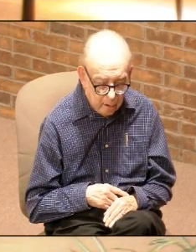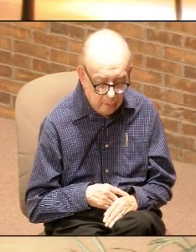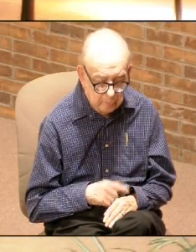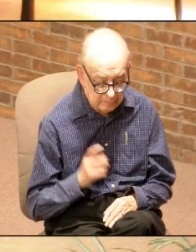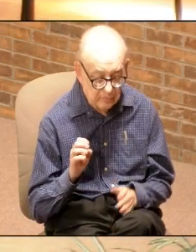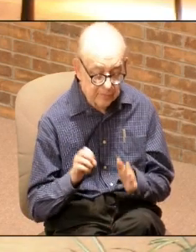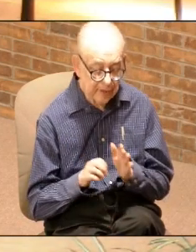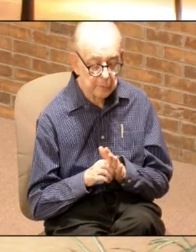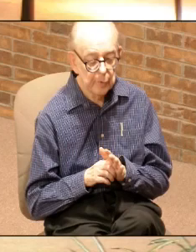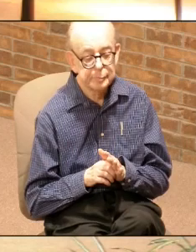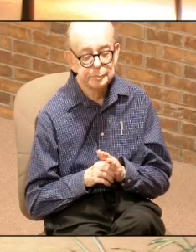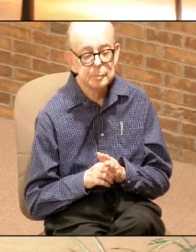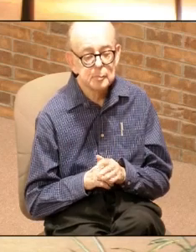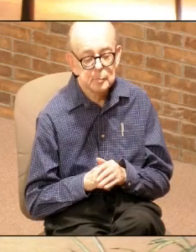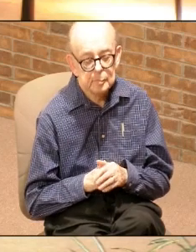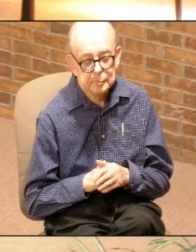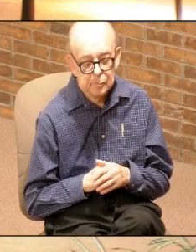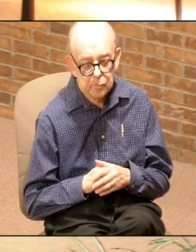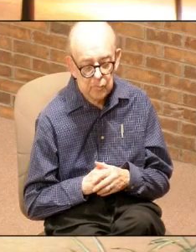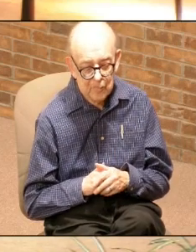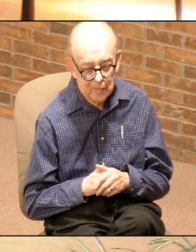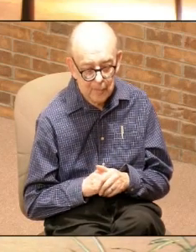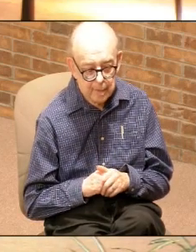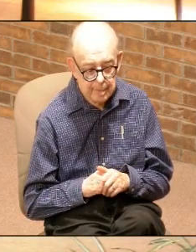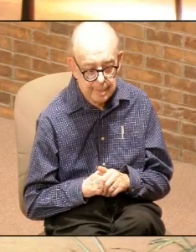for instance,